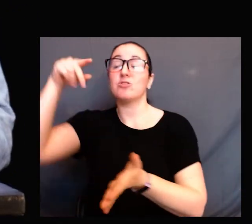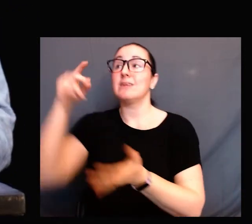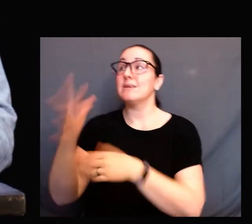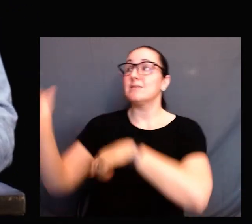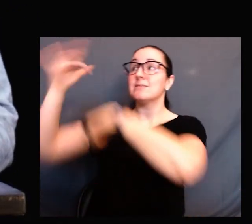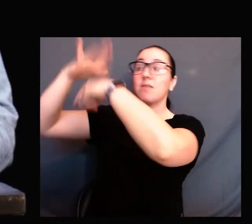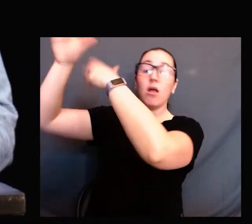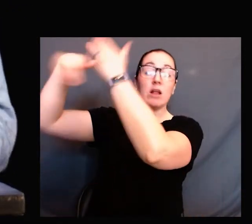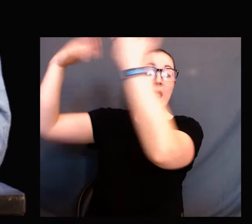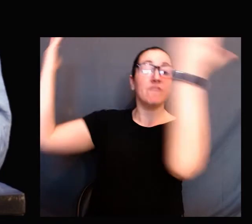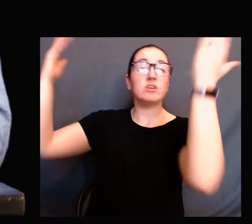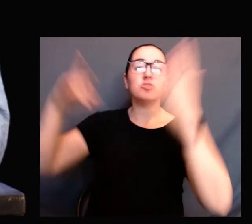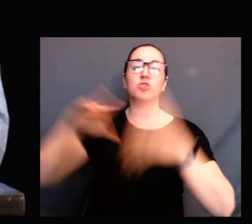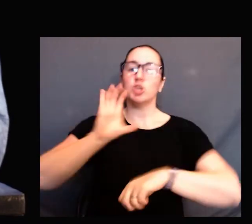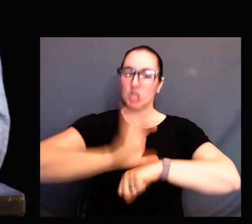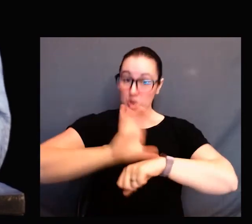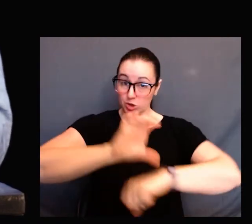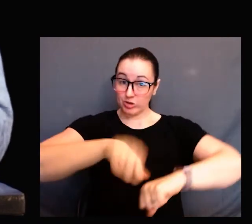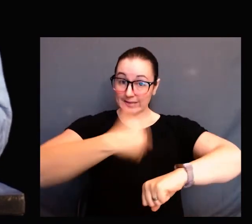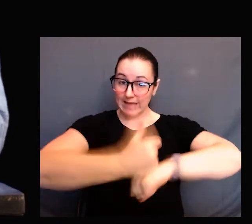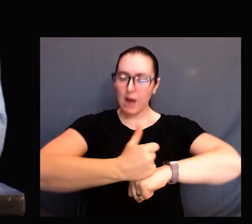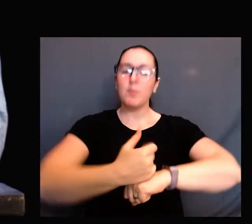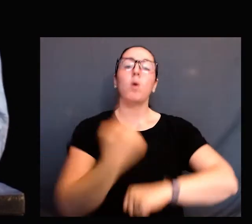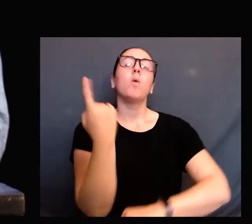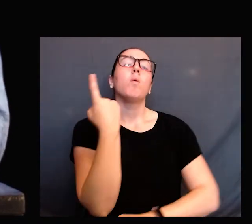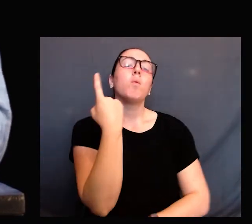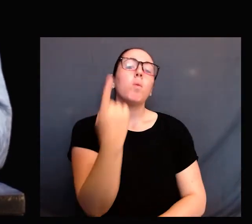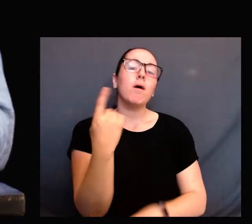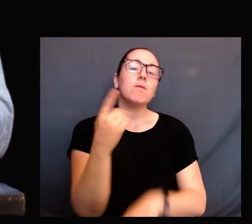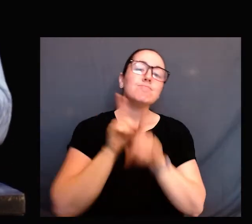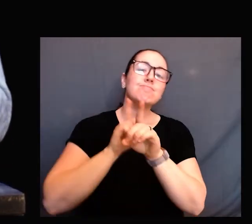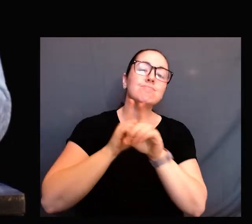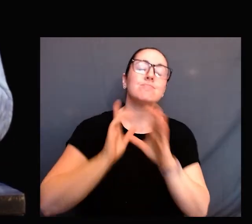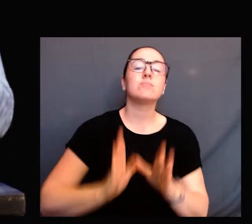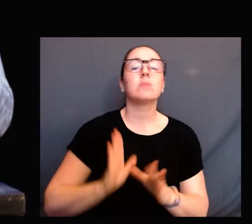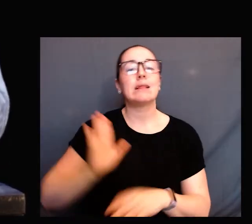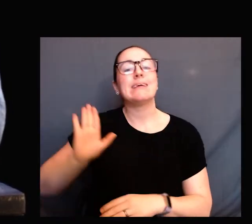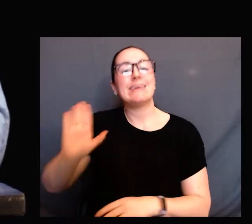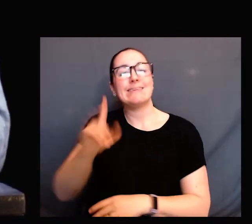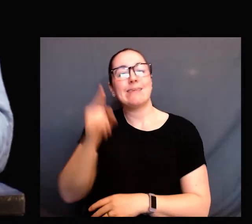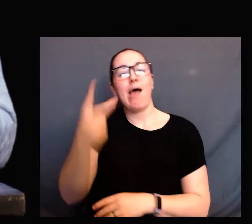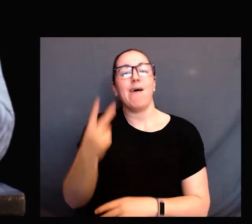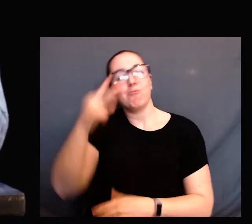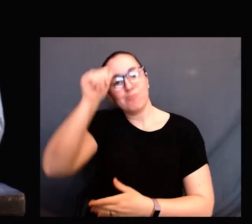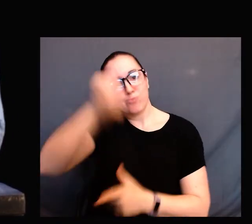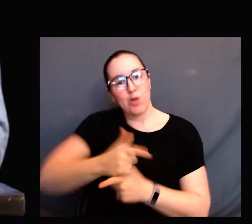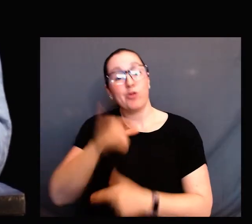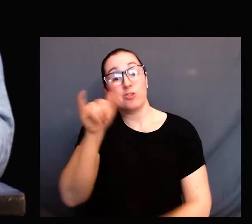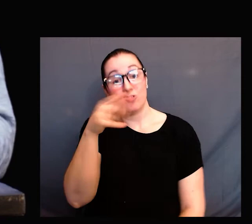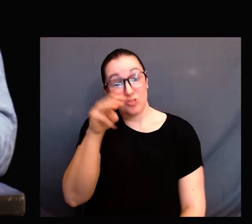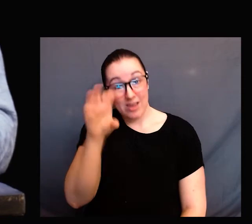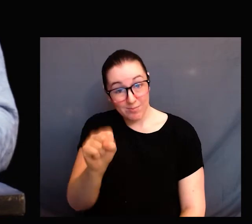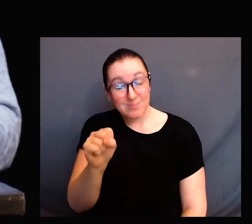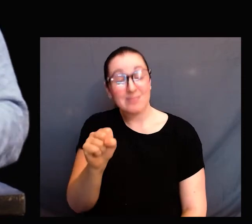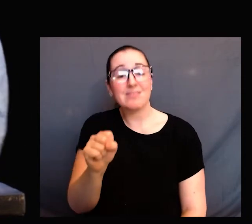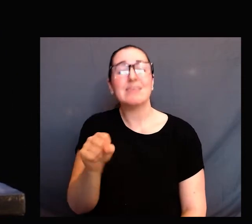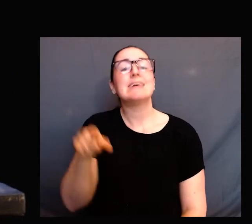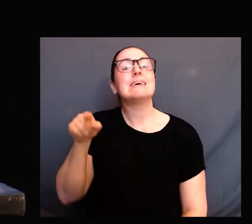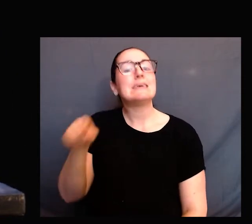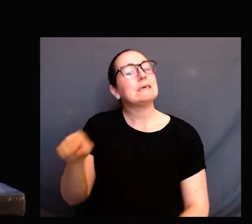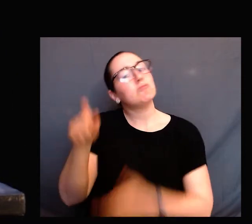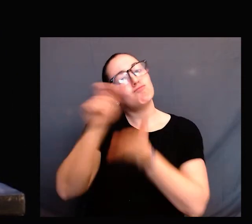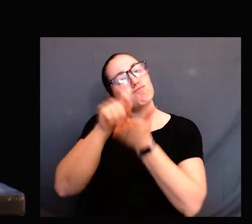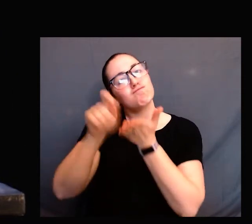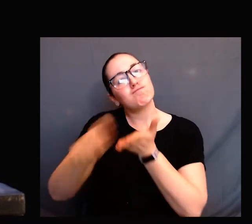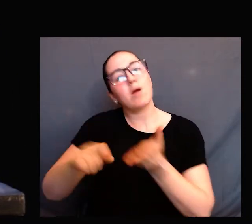is launched, one of his apostles, who was actually his half-brother, James, picked